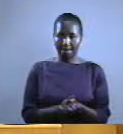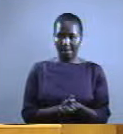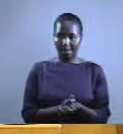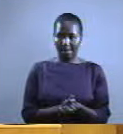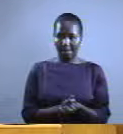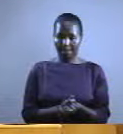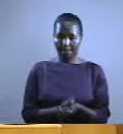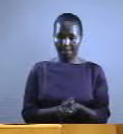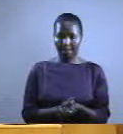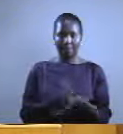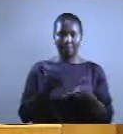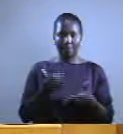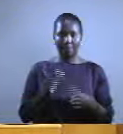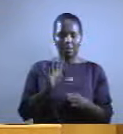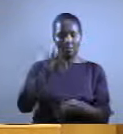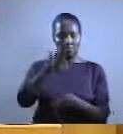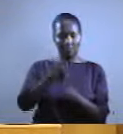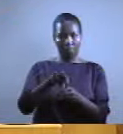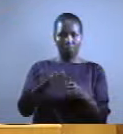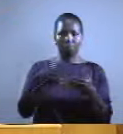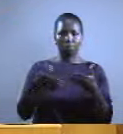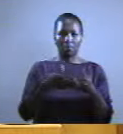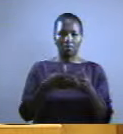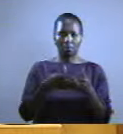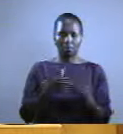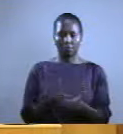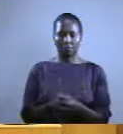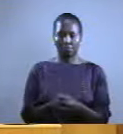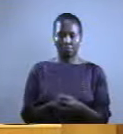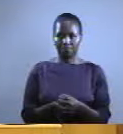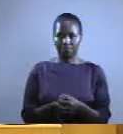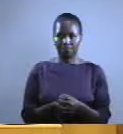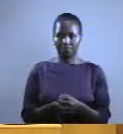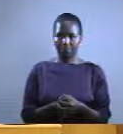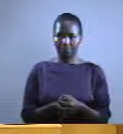The voting session is now closed.